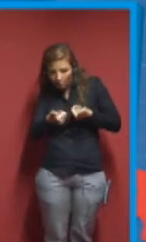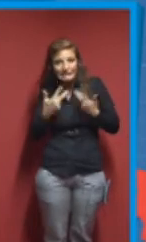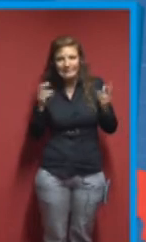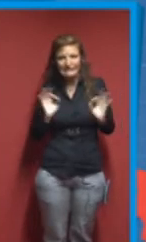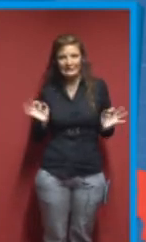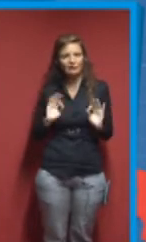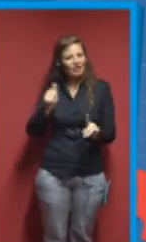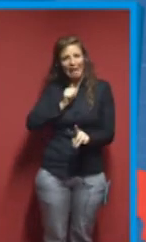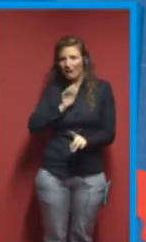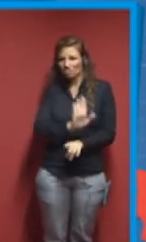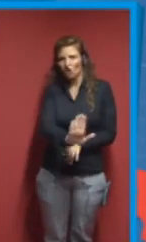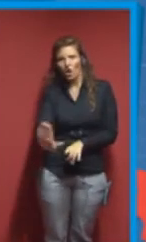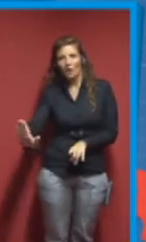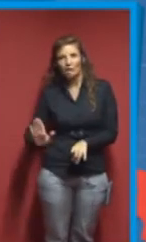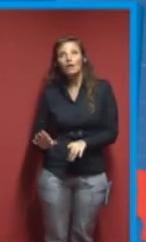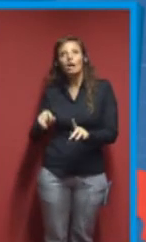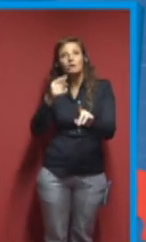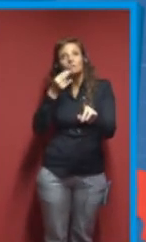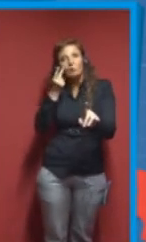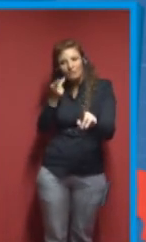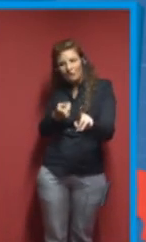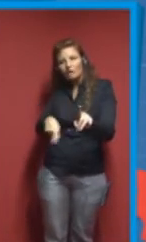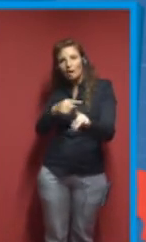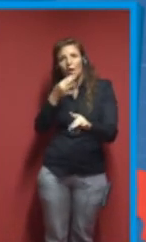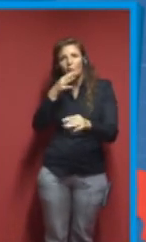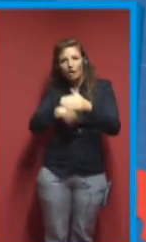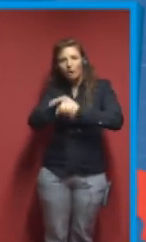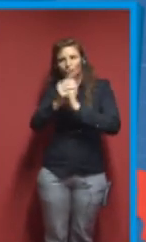see that they are able to do some amazing things.